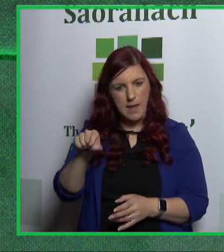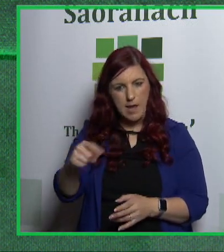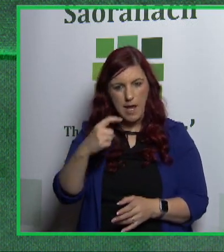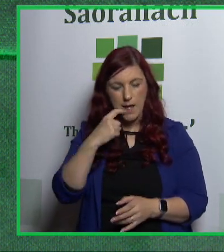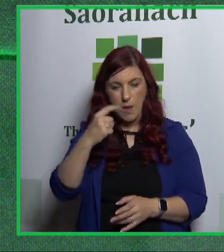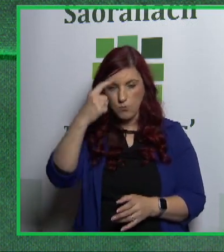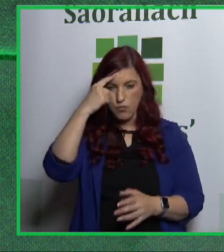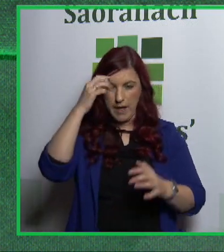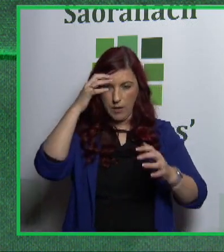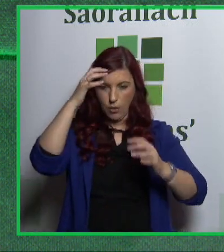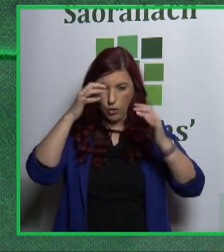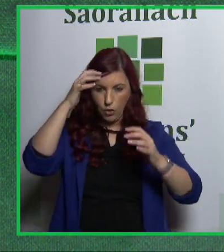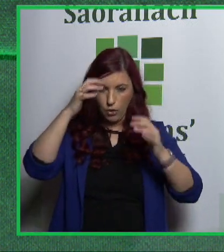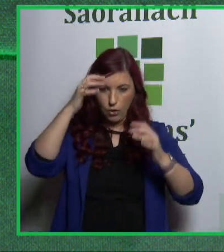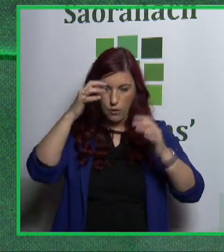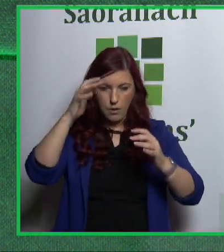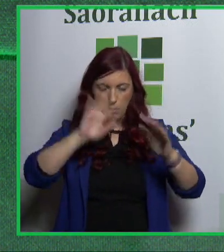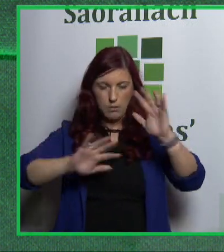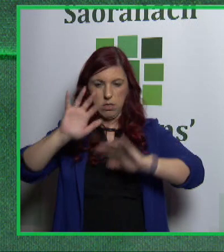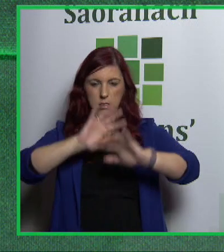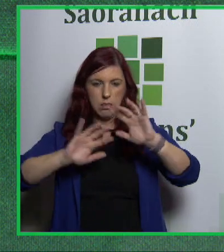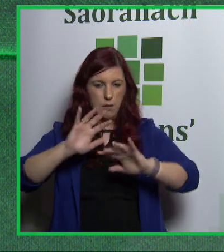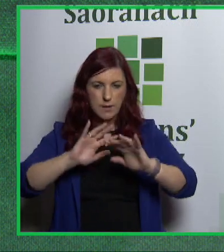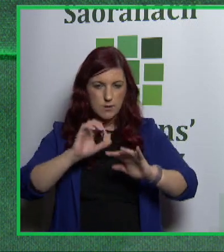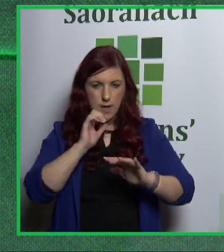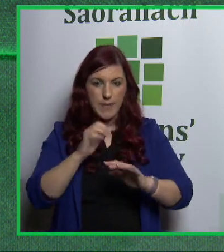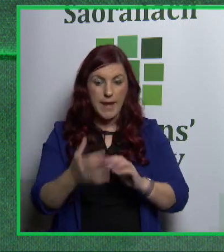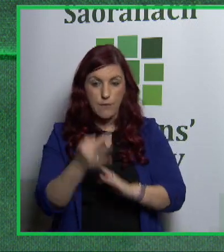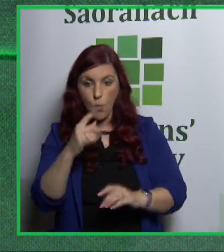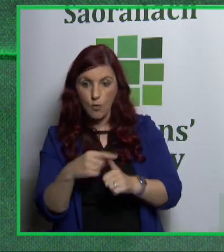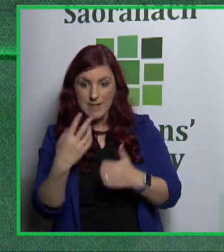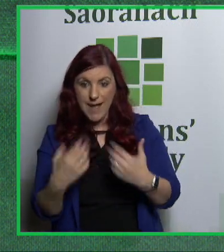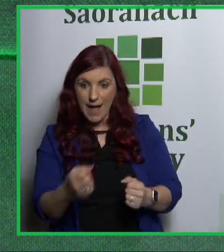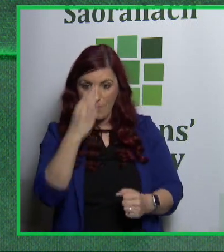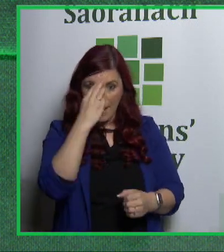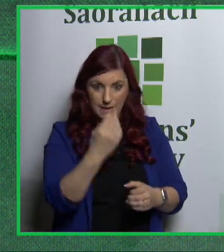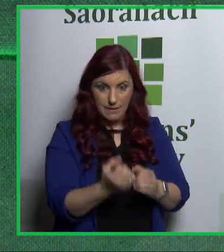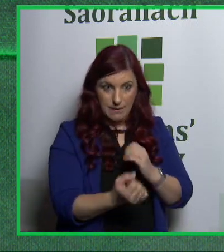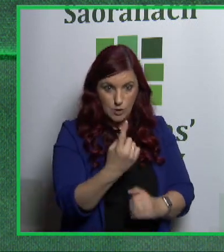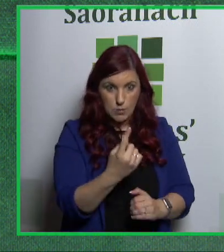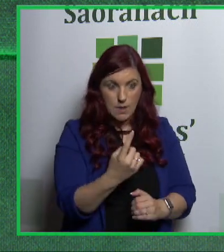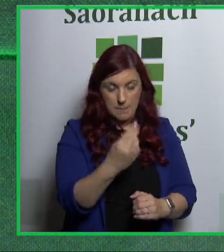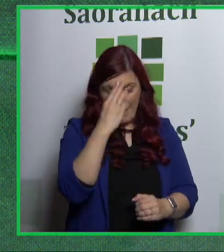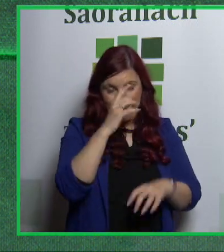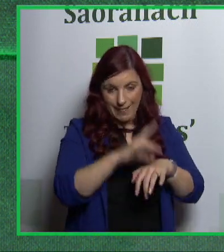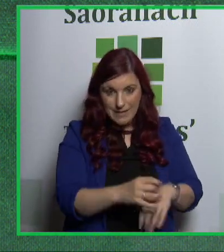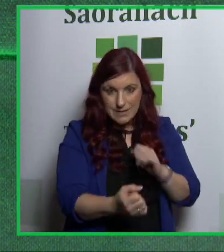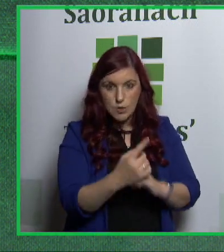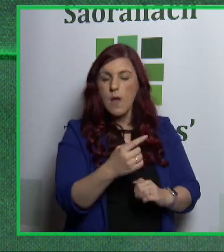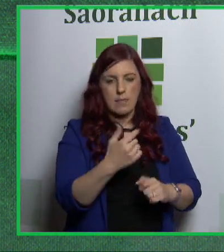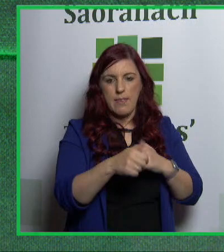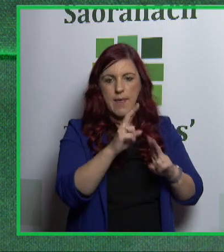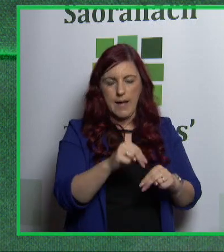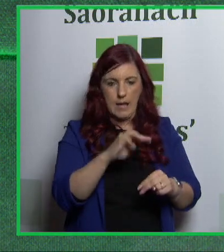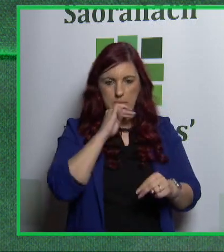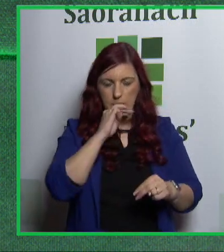imbalances your brain sometimes. And if you've got a mental illness, that can really set you down a path of spiraling, and it can really set you down a path